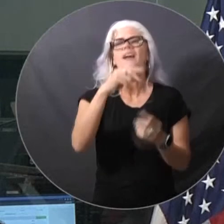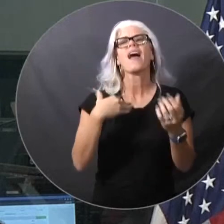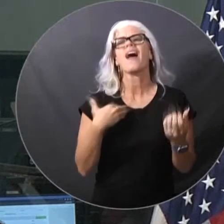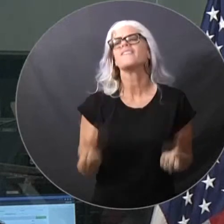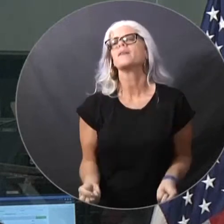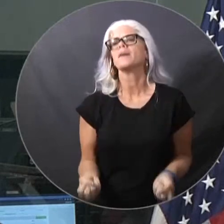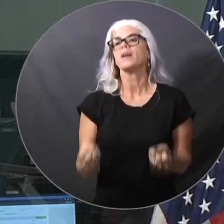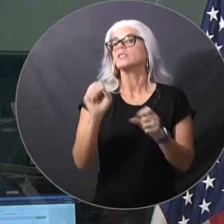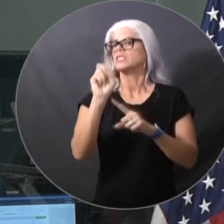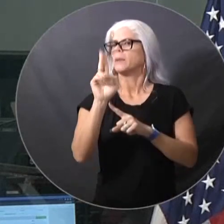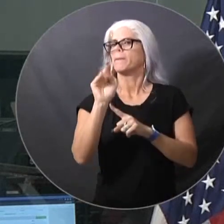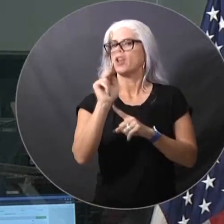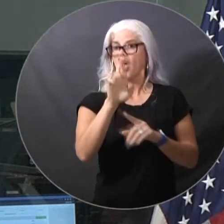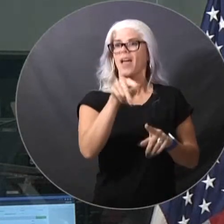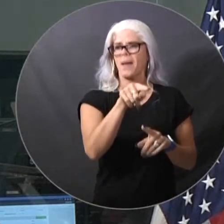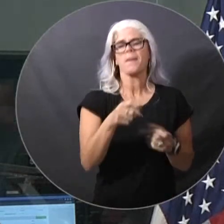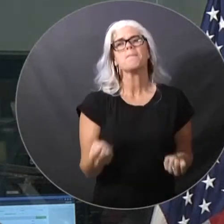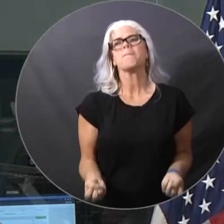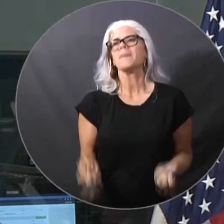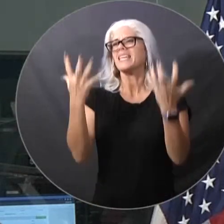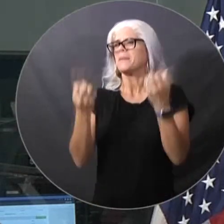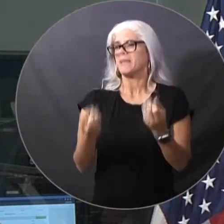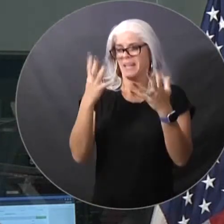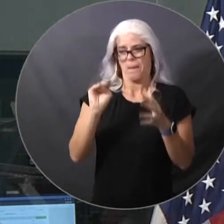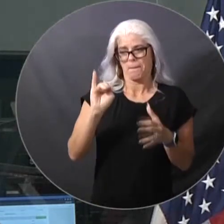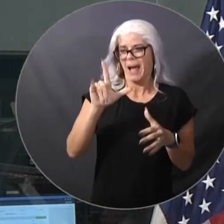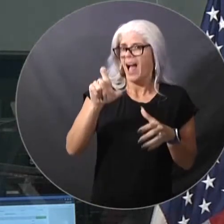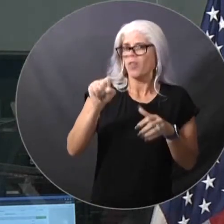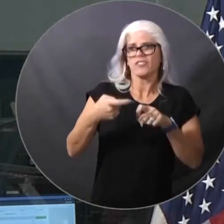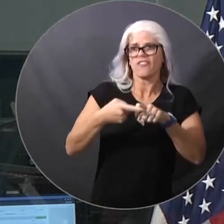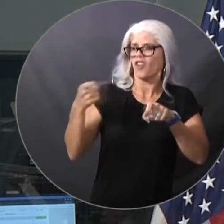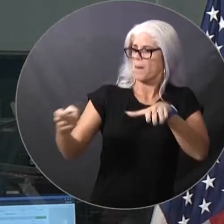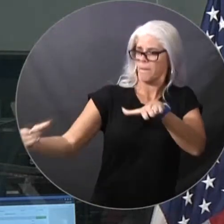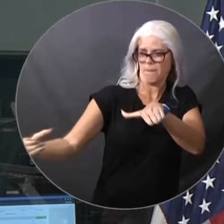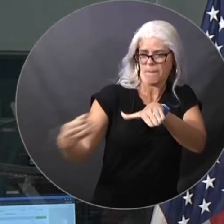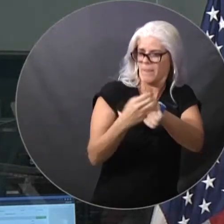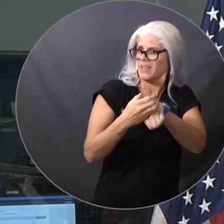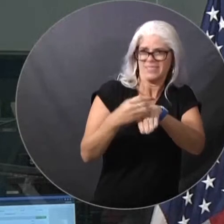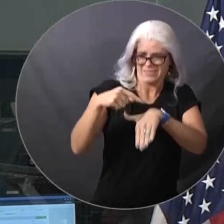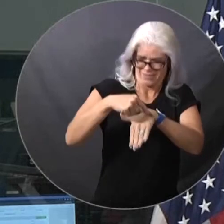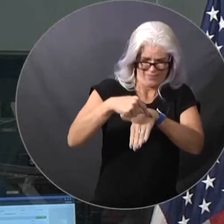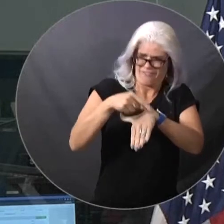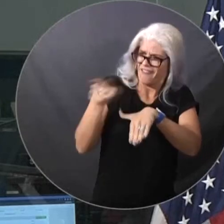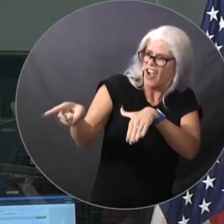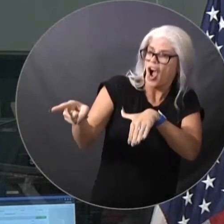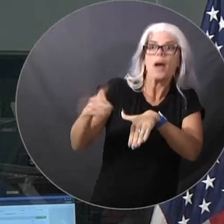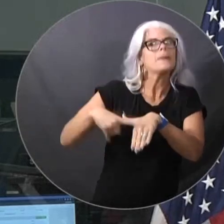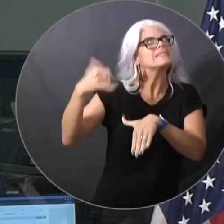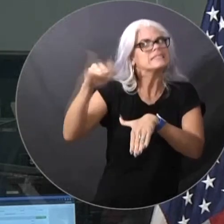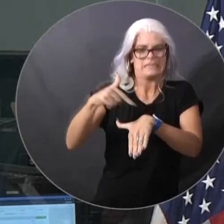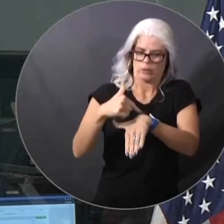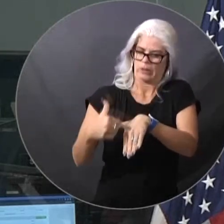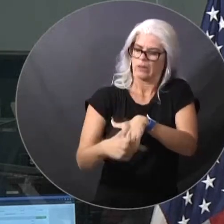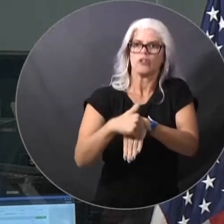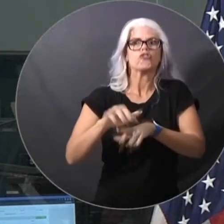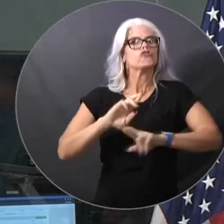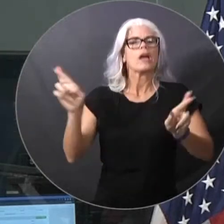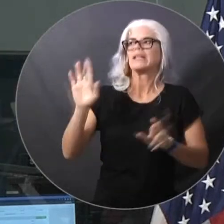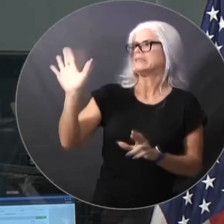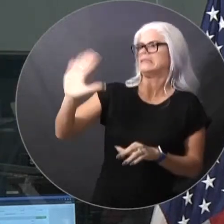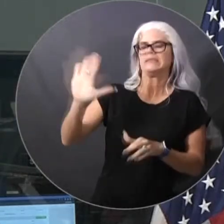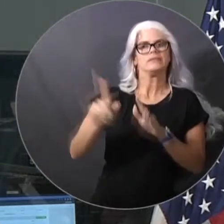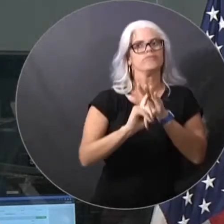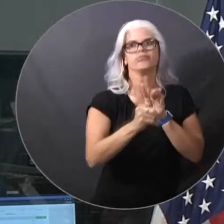yet they are having to evacuate folks that are living in vulnerable areas. We have over 1.1